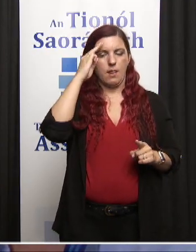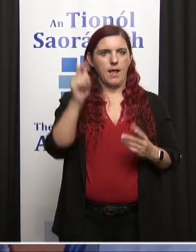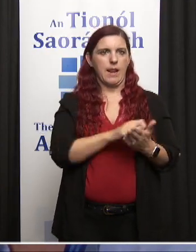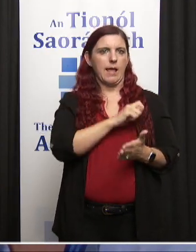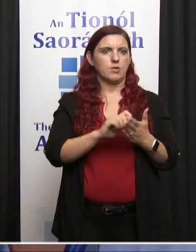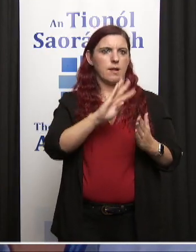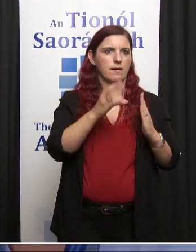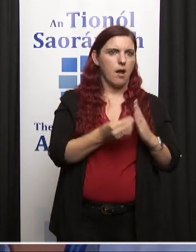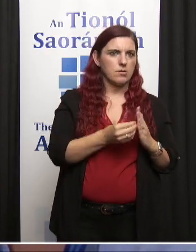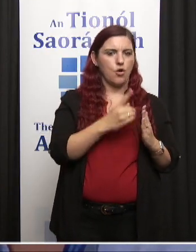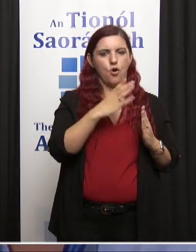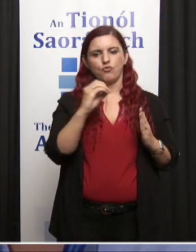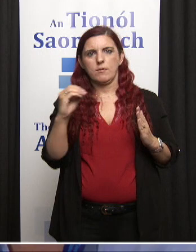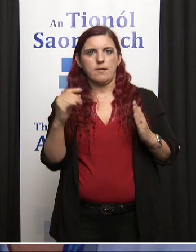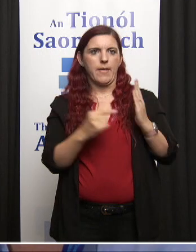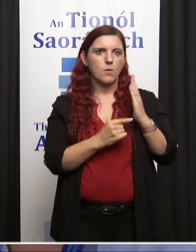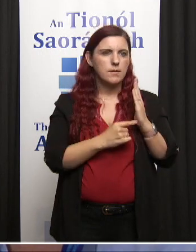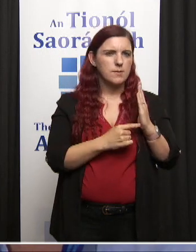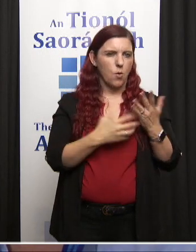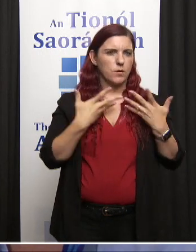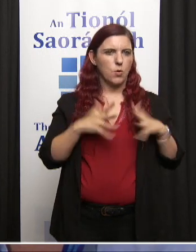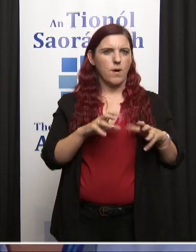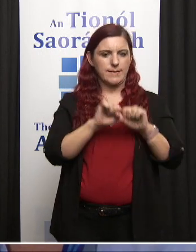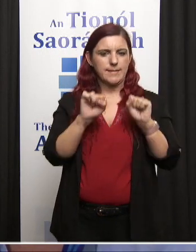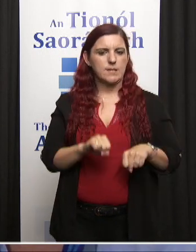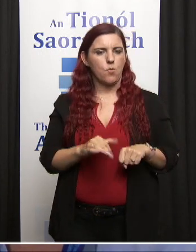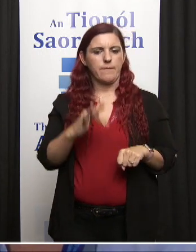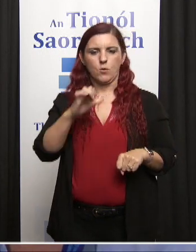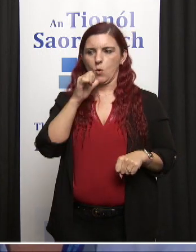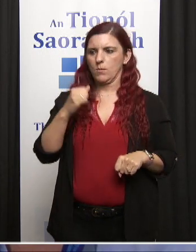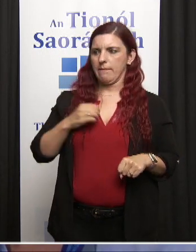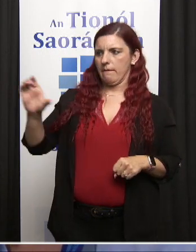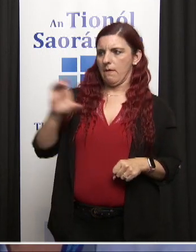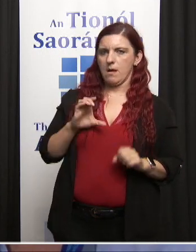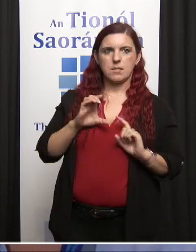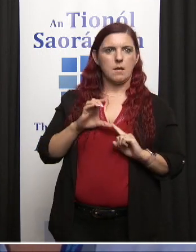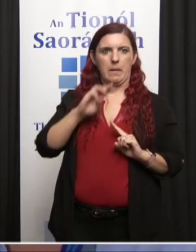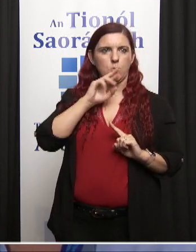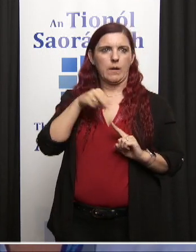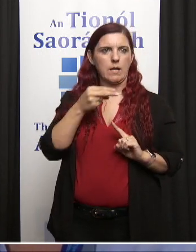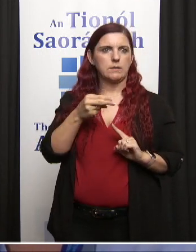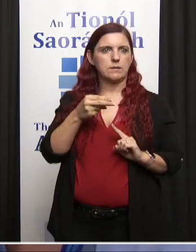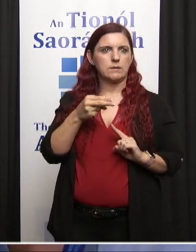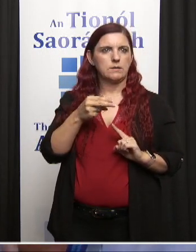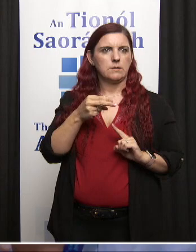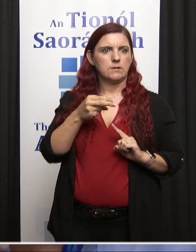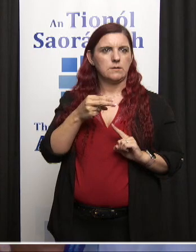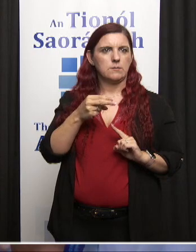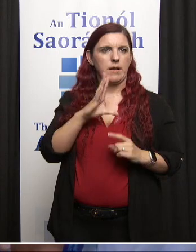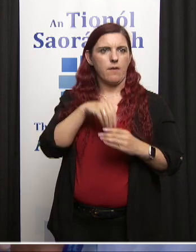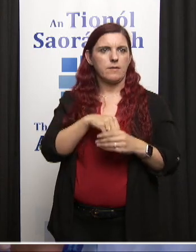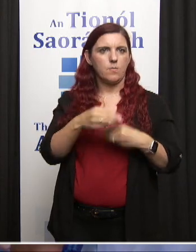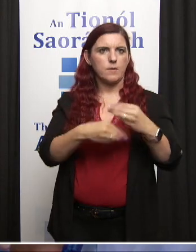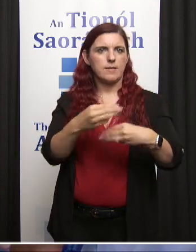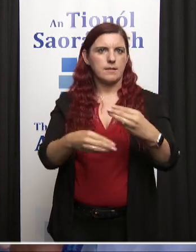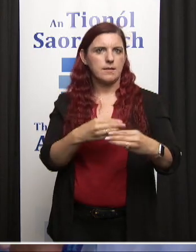So we don't want a system, certainly I think the view of my table is that we don't want a system where it's only eligible to people that can afford it. Yeah,